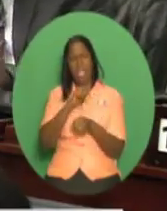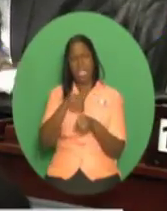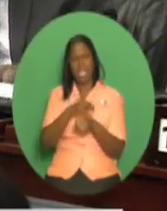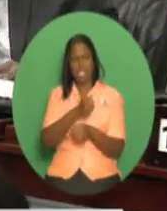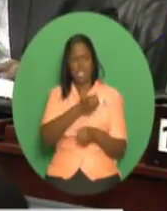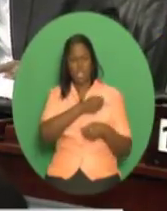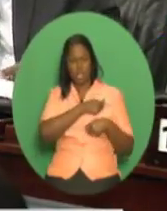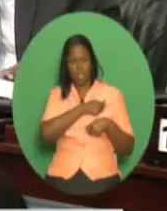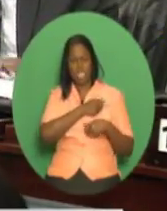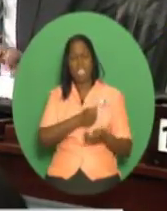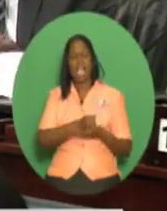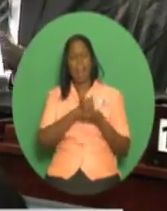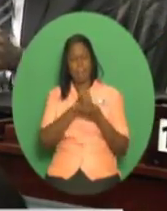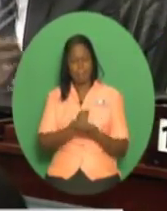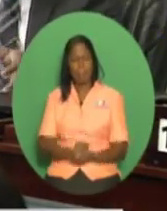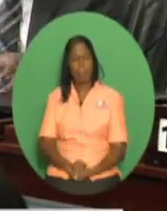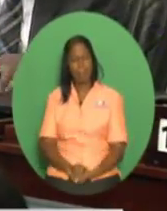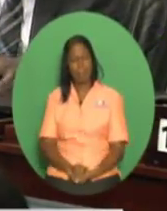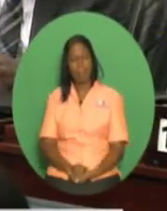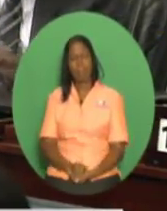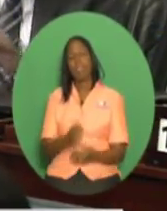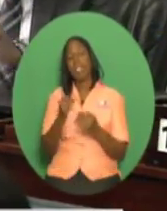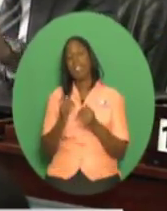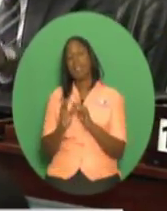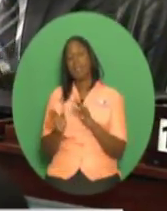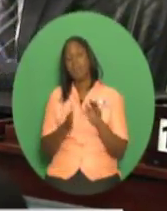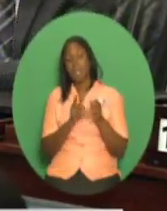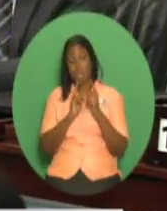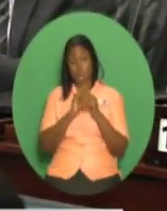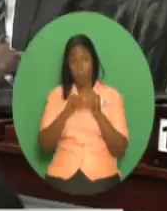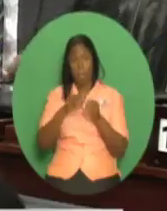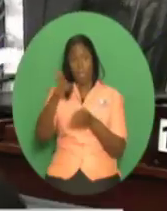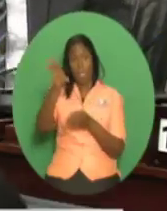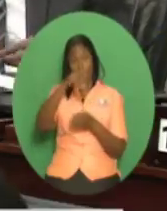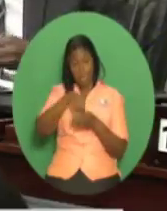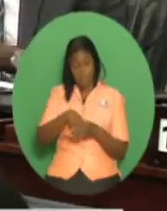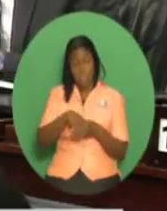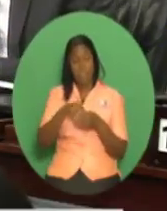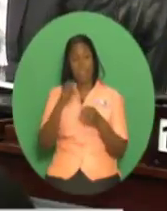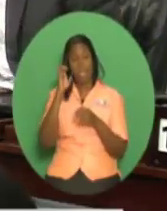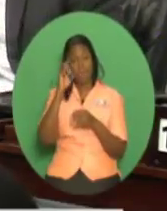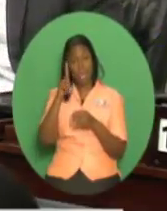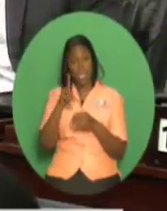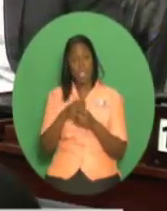I now turn to inclusive education.